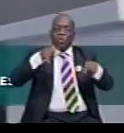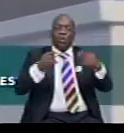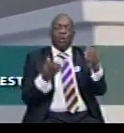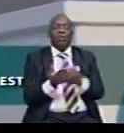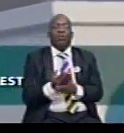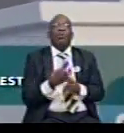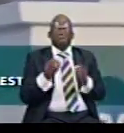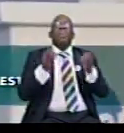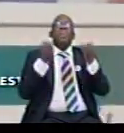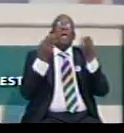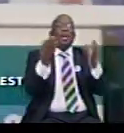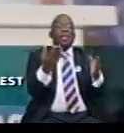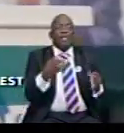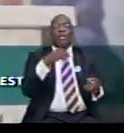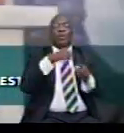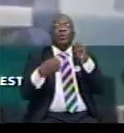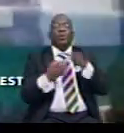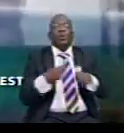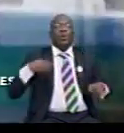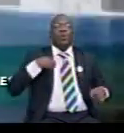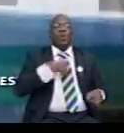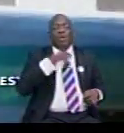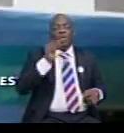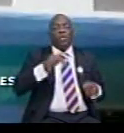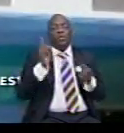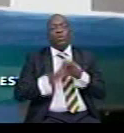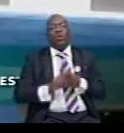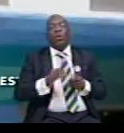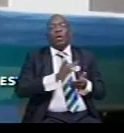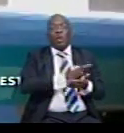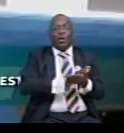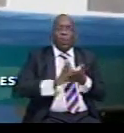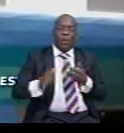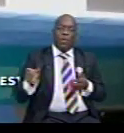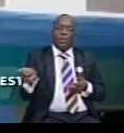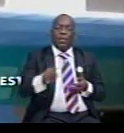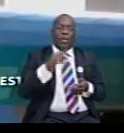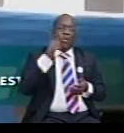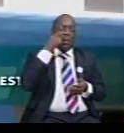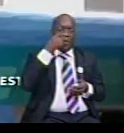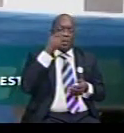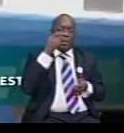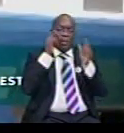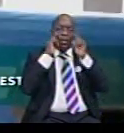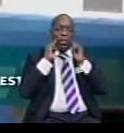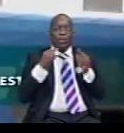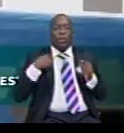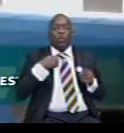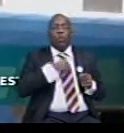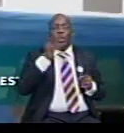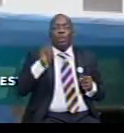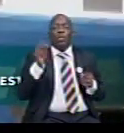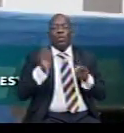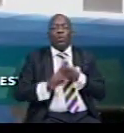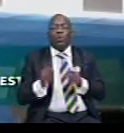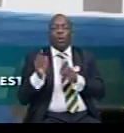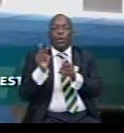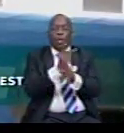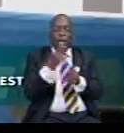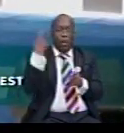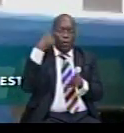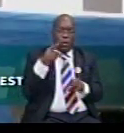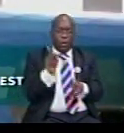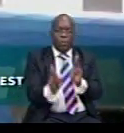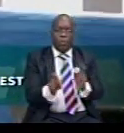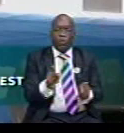to wipe their tears. We need to do this, and we need to, you know, be carers of the people and no more